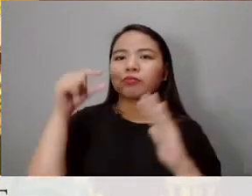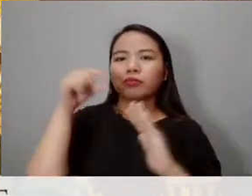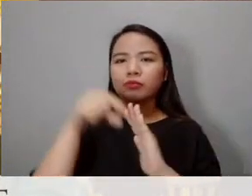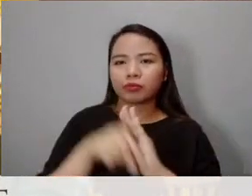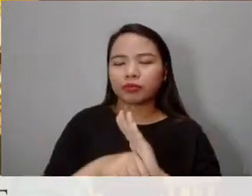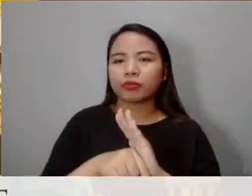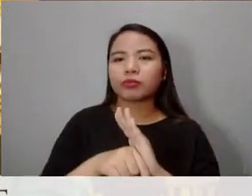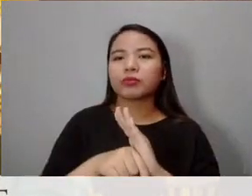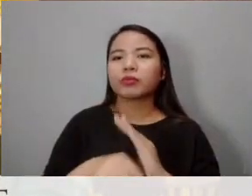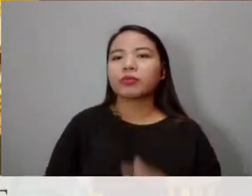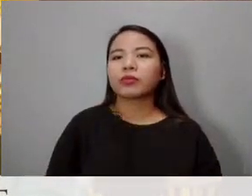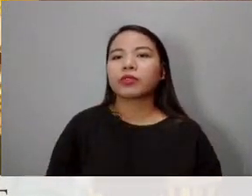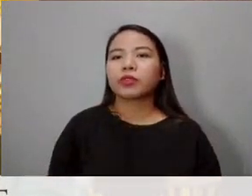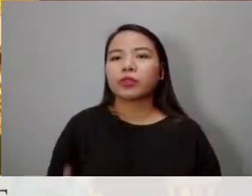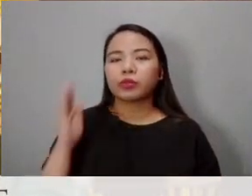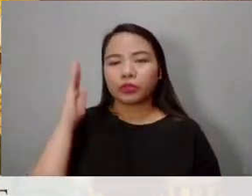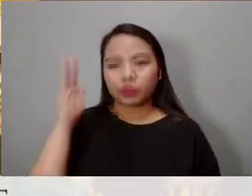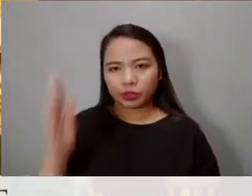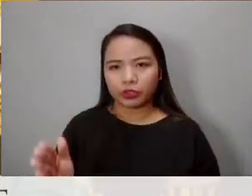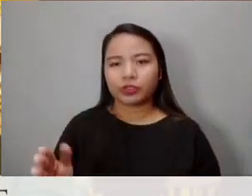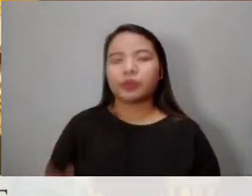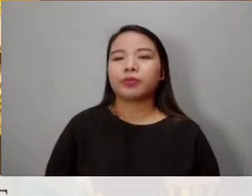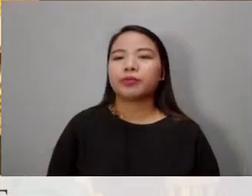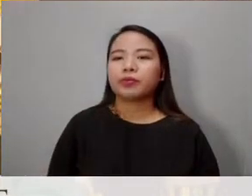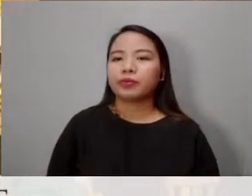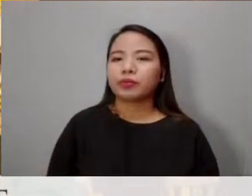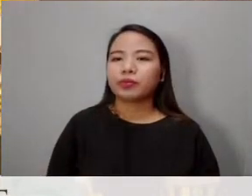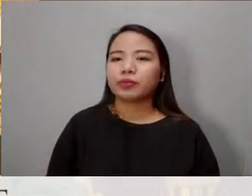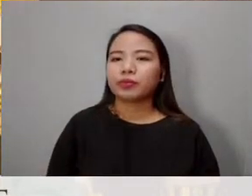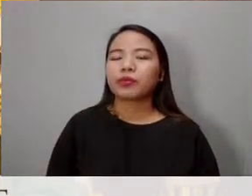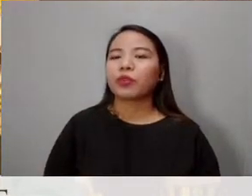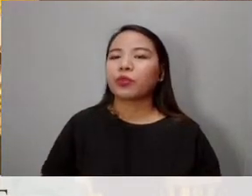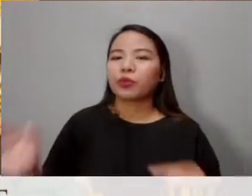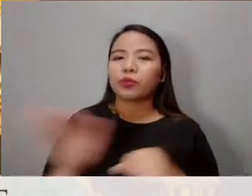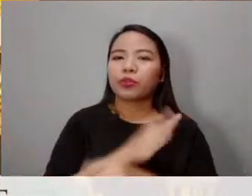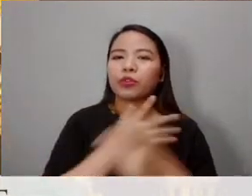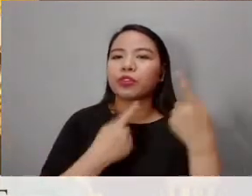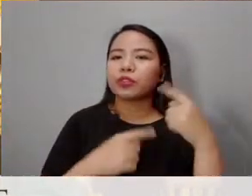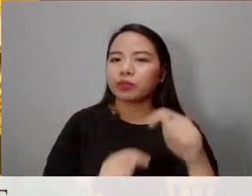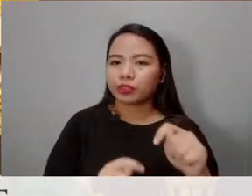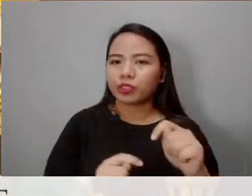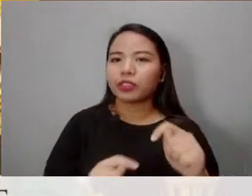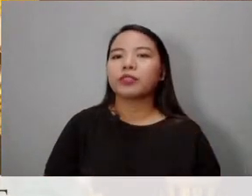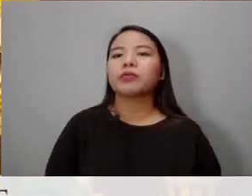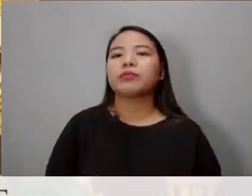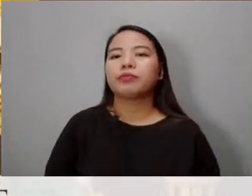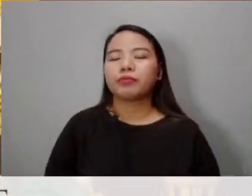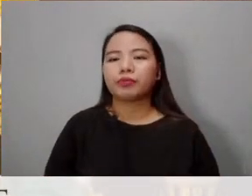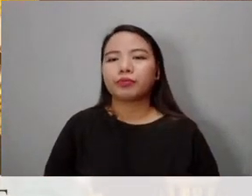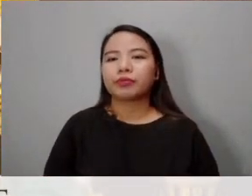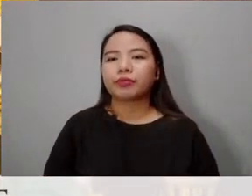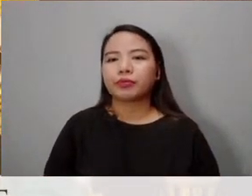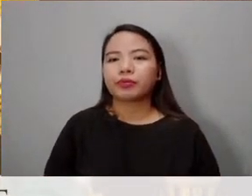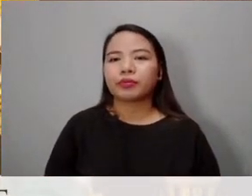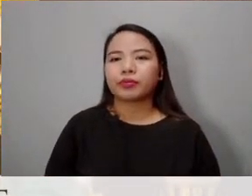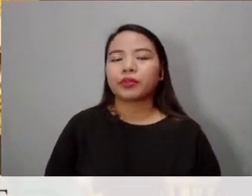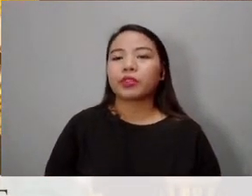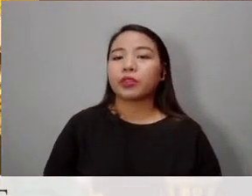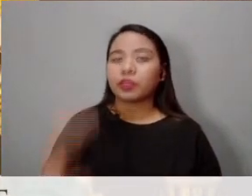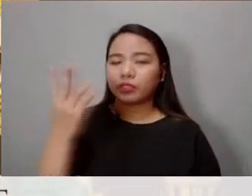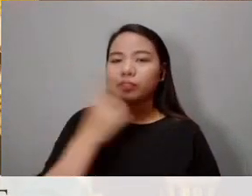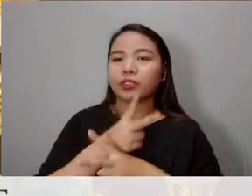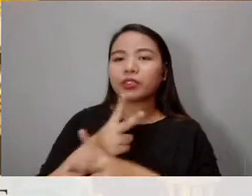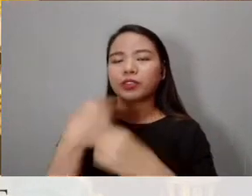we face the future full of trust in His providential care and love. With